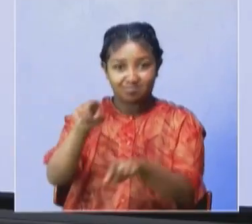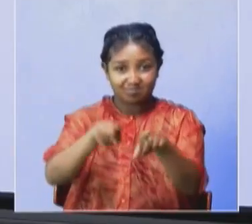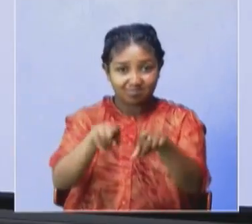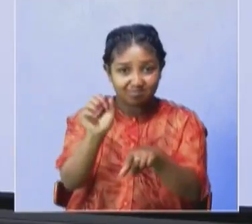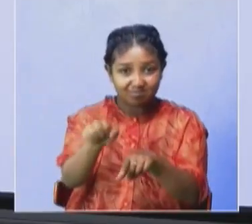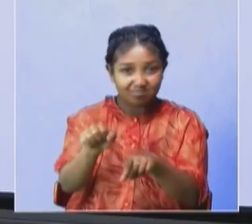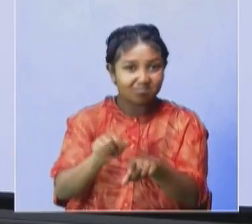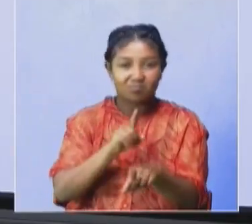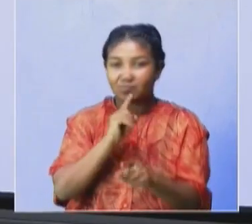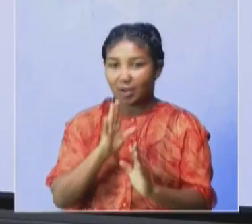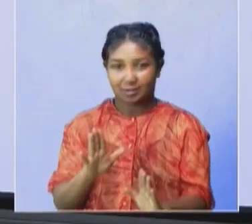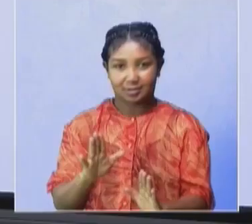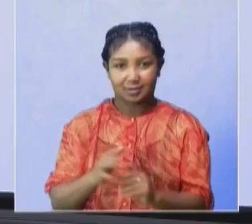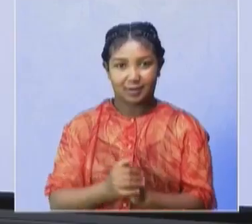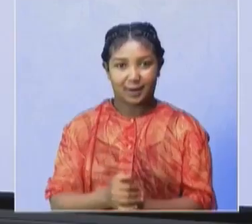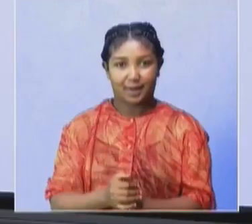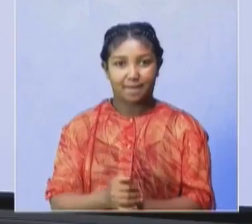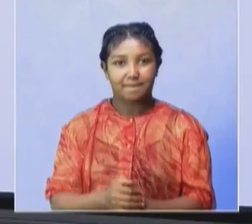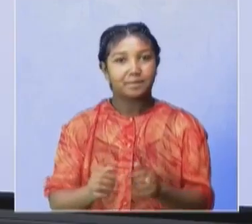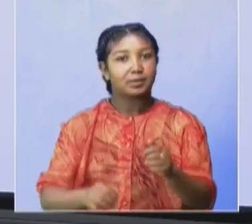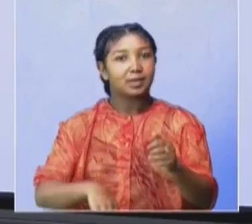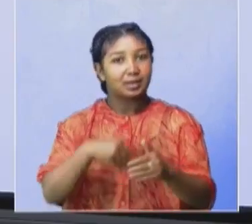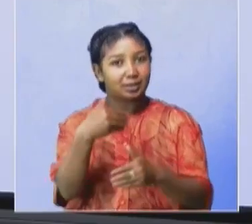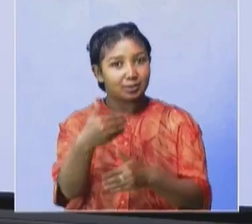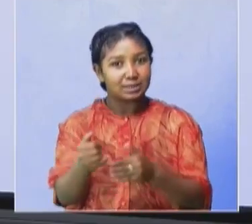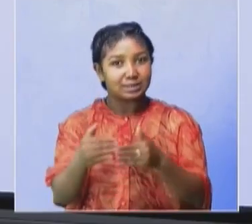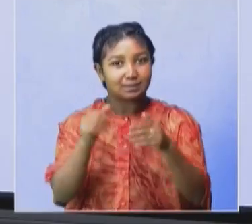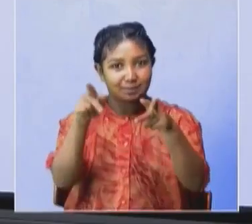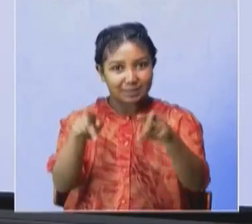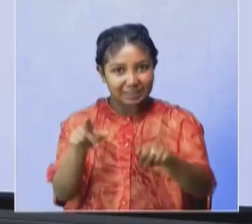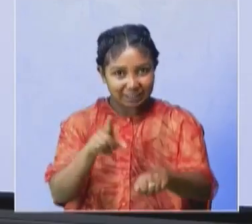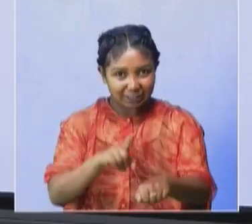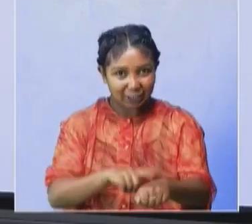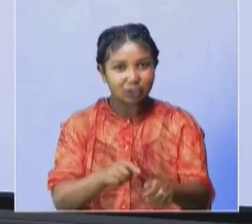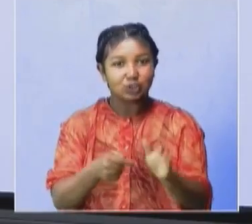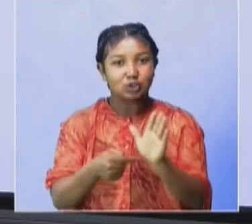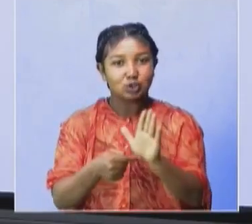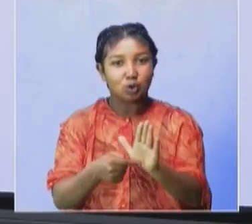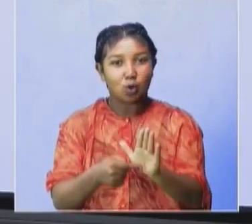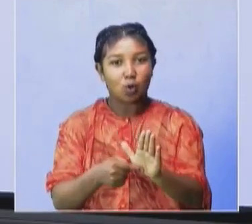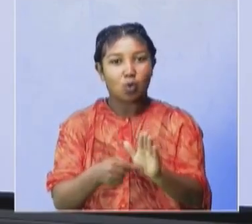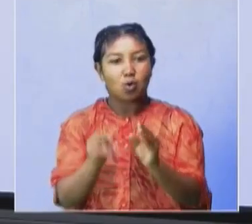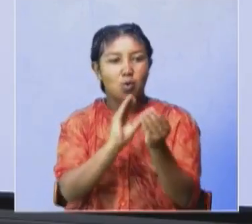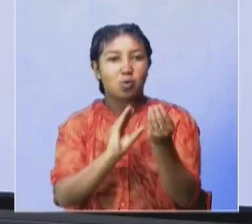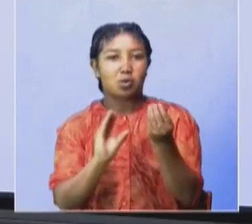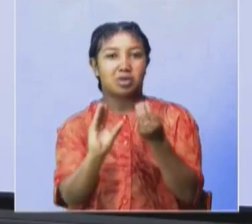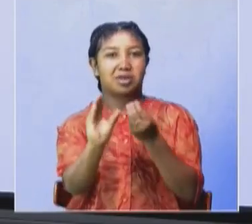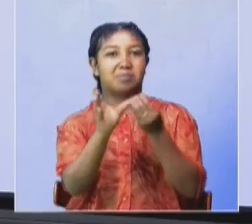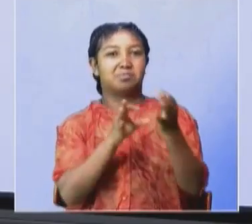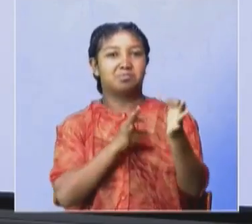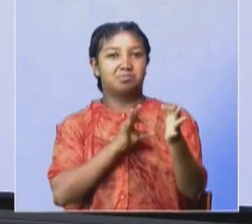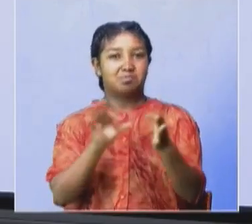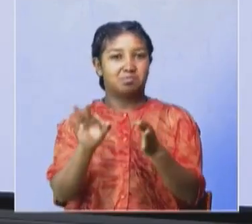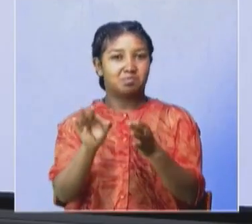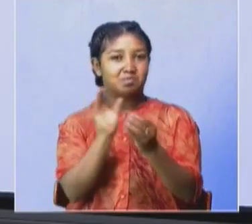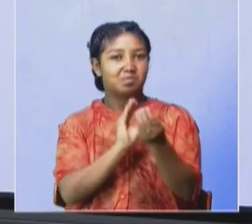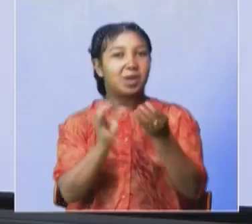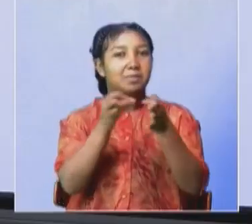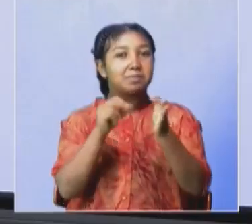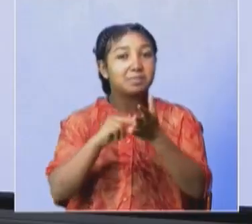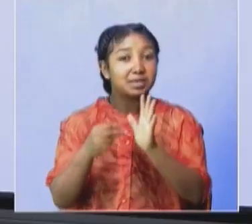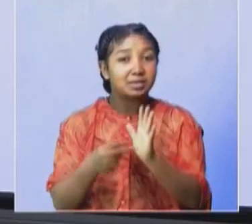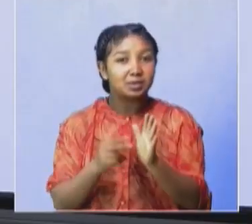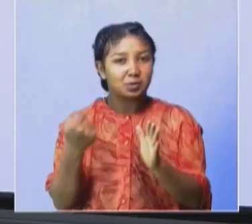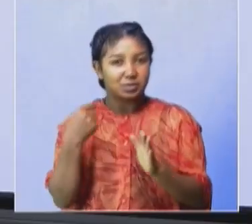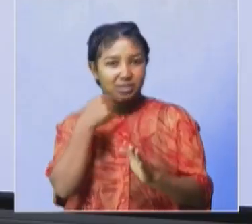is the fact also. The next one, simple present tense that show state of being. When we come to state of being,